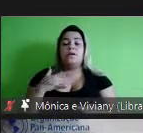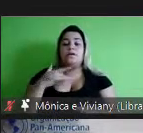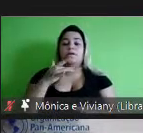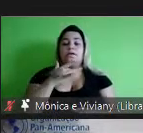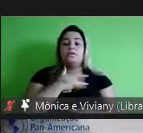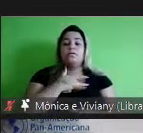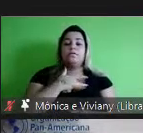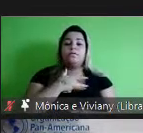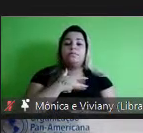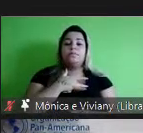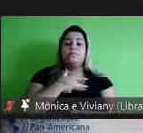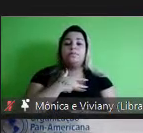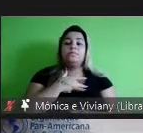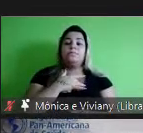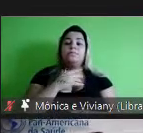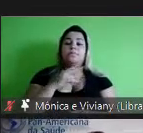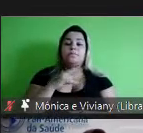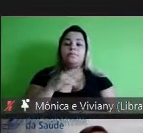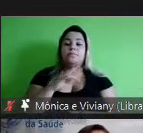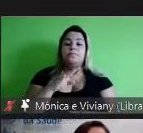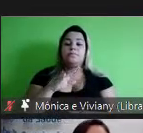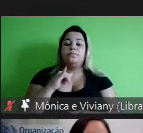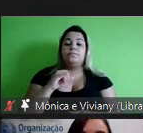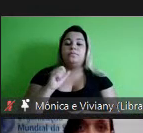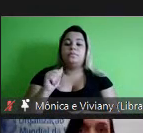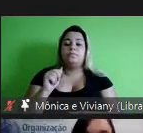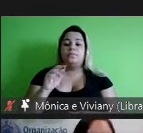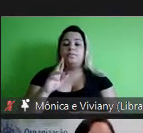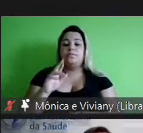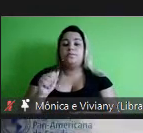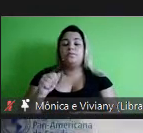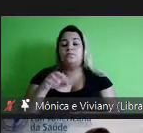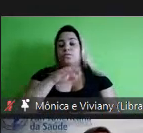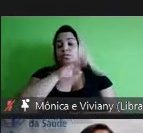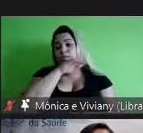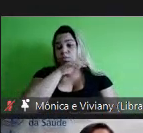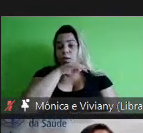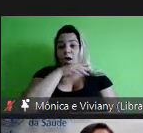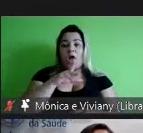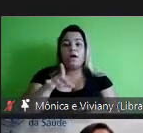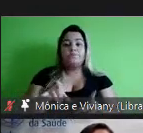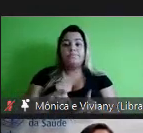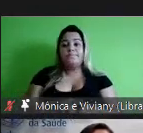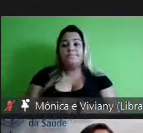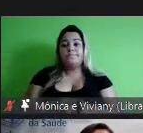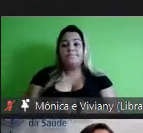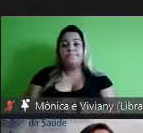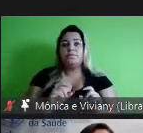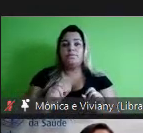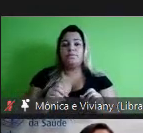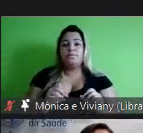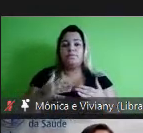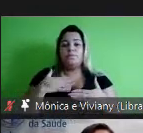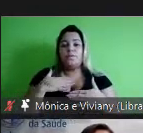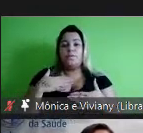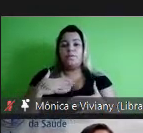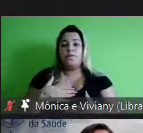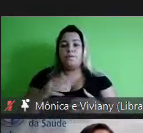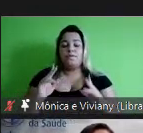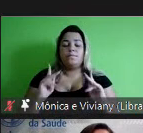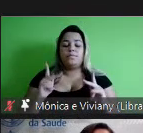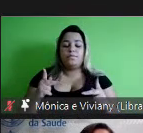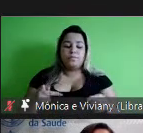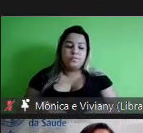the issue of health from veterinary medicine, the health of animals with the interaction